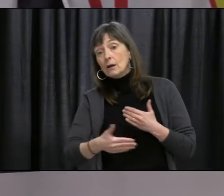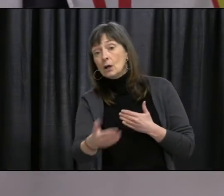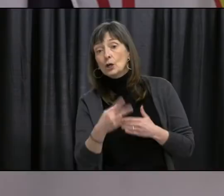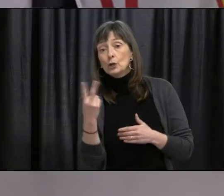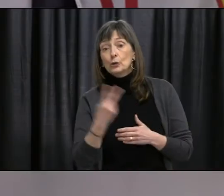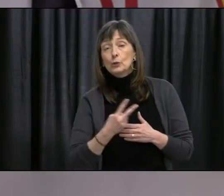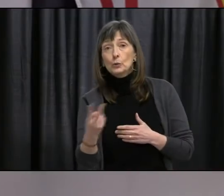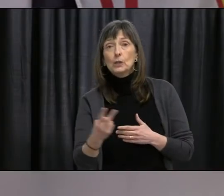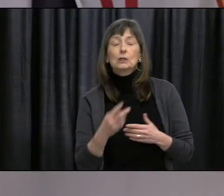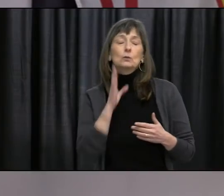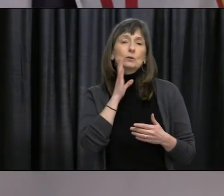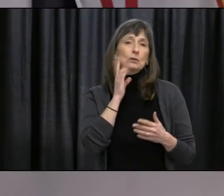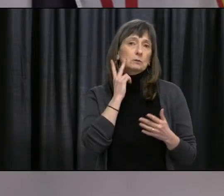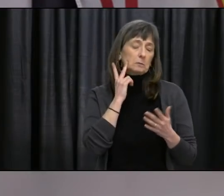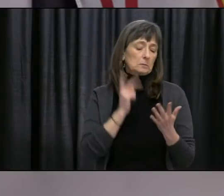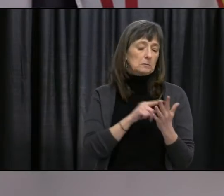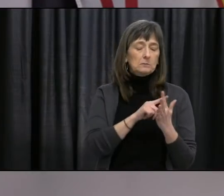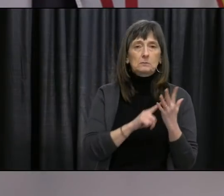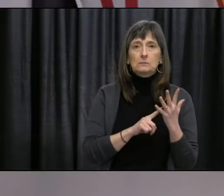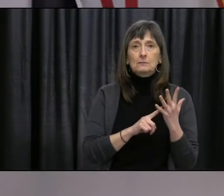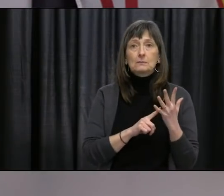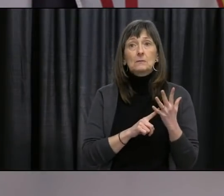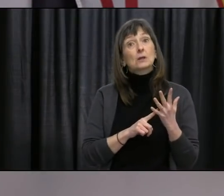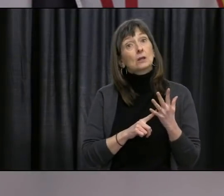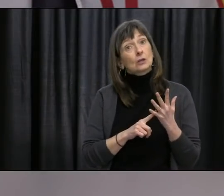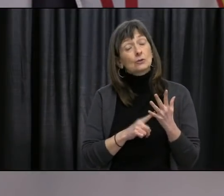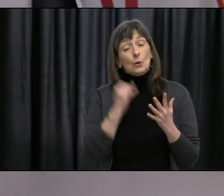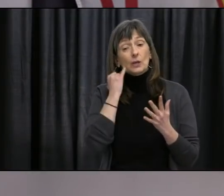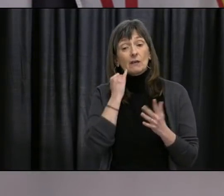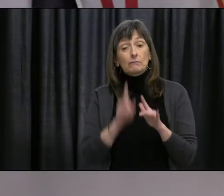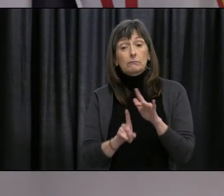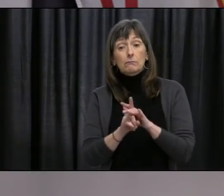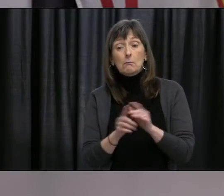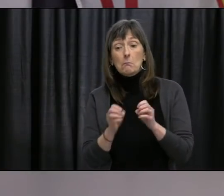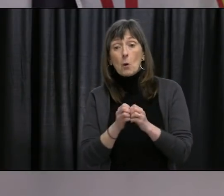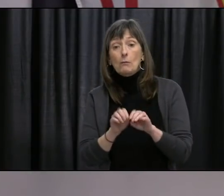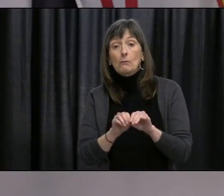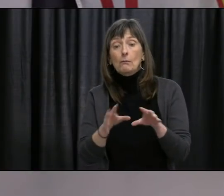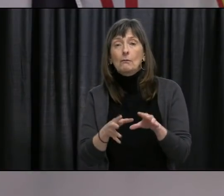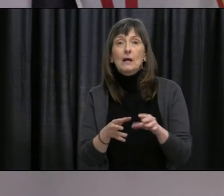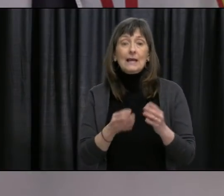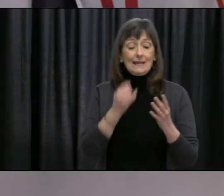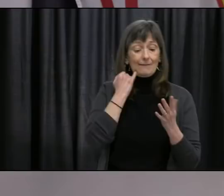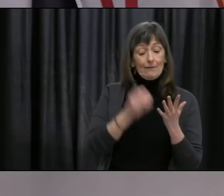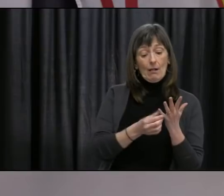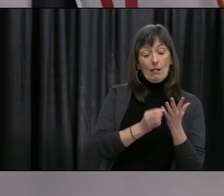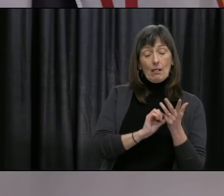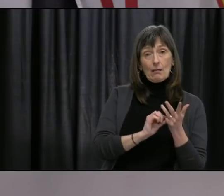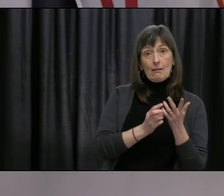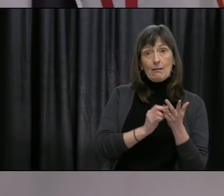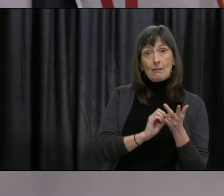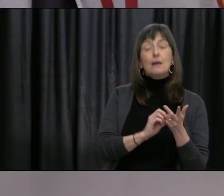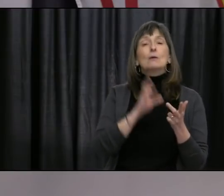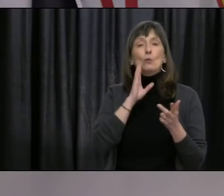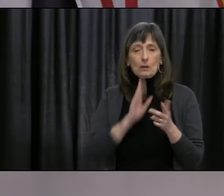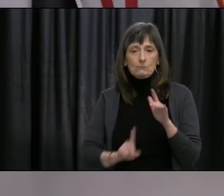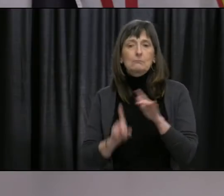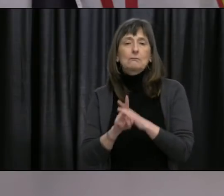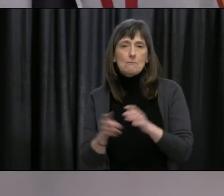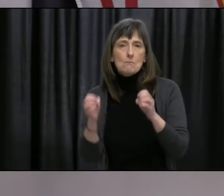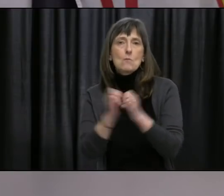to see an increase in cases. So those are all things that we have to take into consideration before we can consider any of